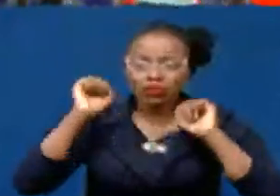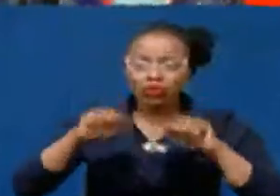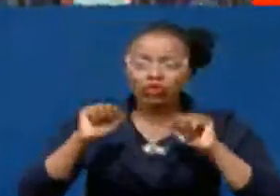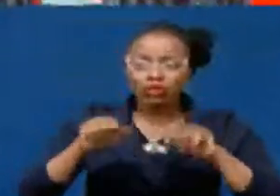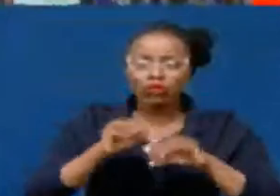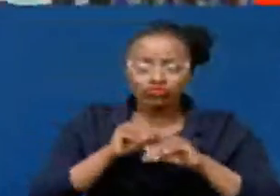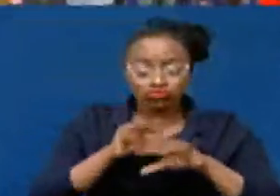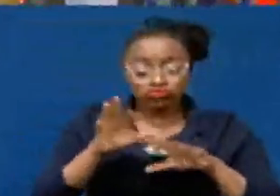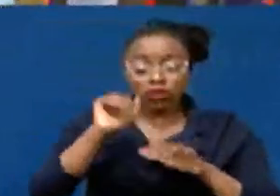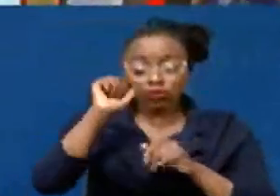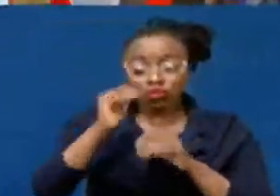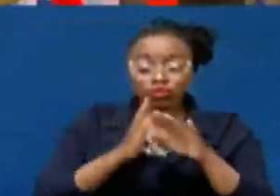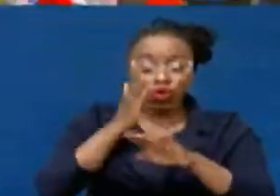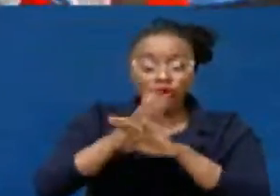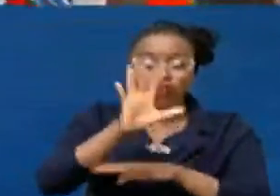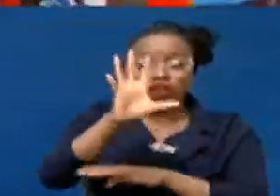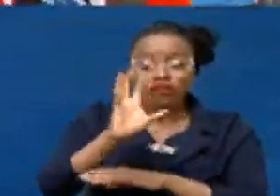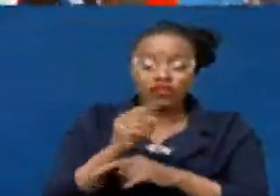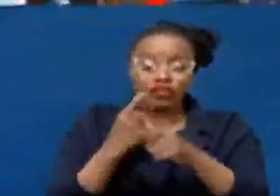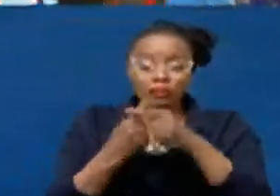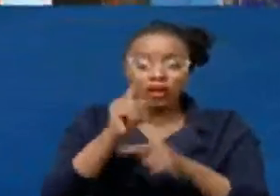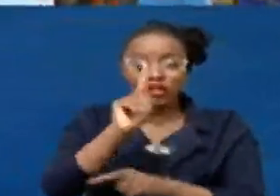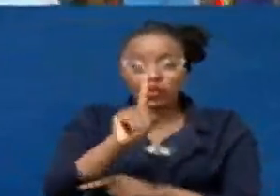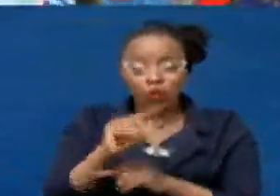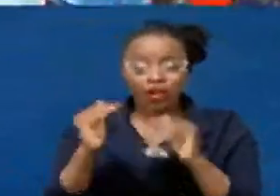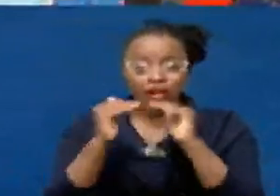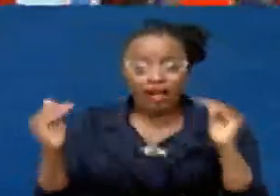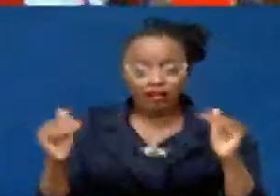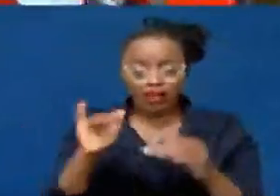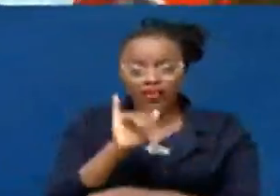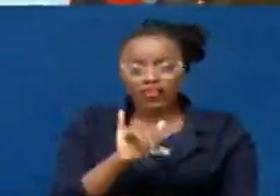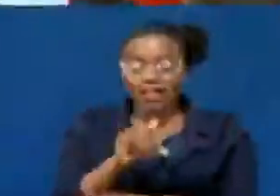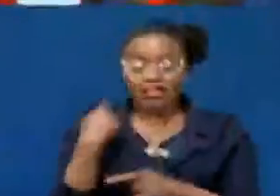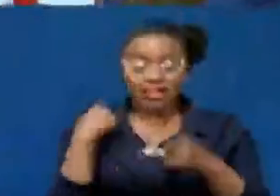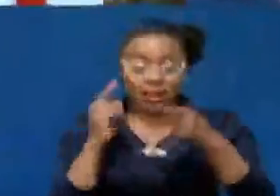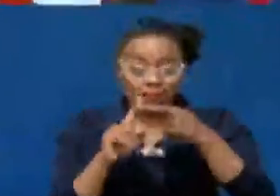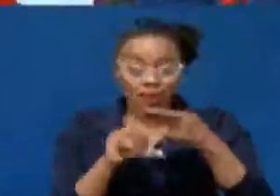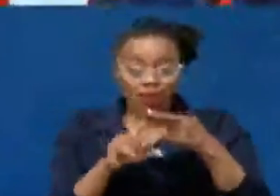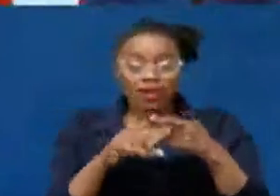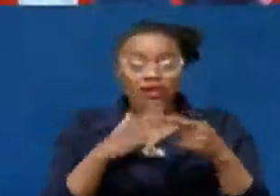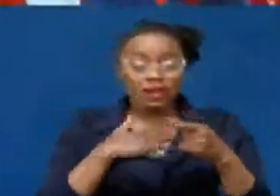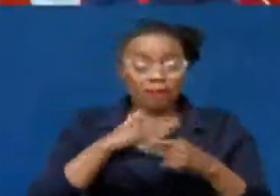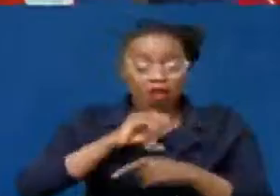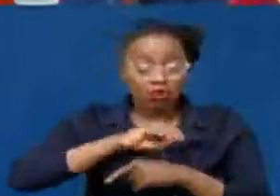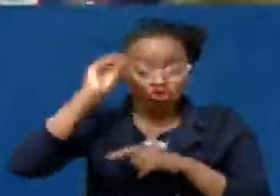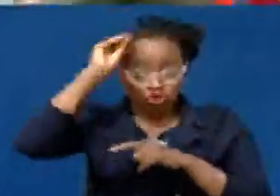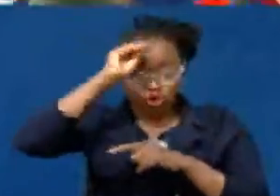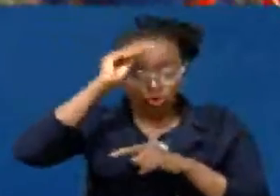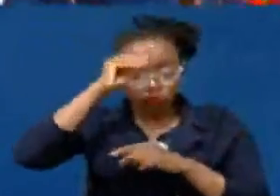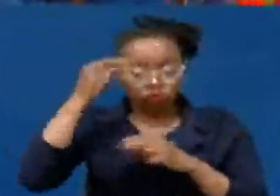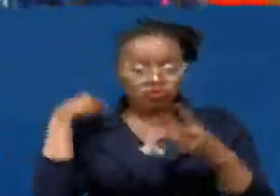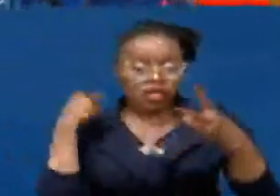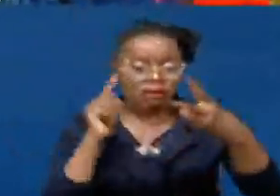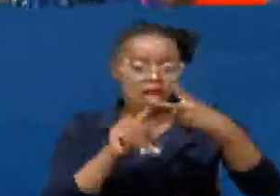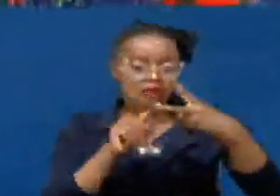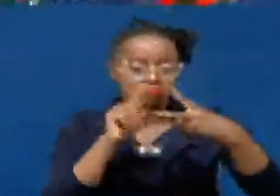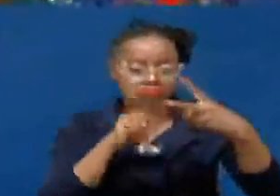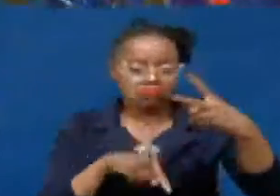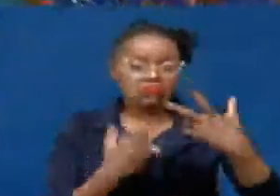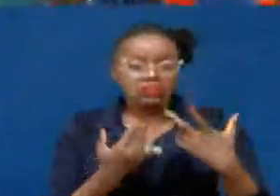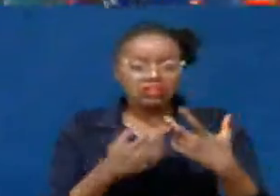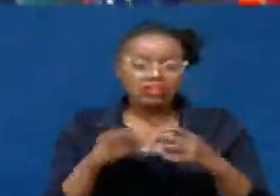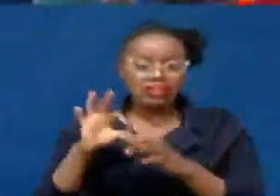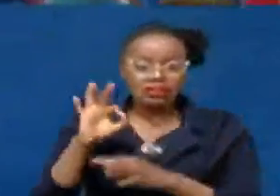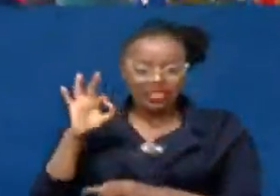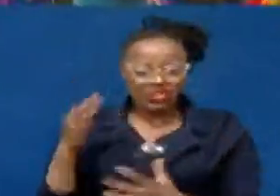the 50+1 threshold. That is number one in my view. Number two is